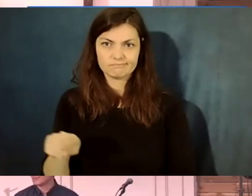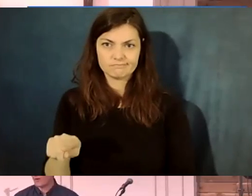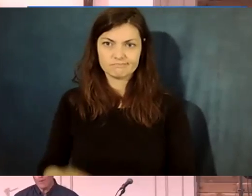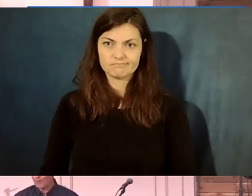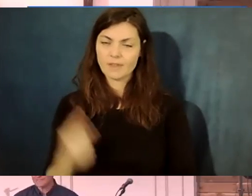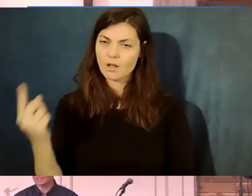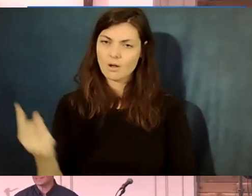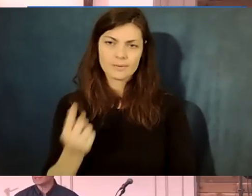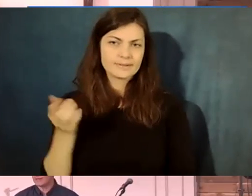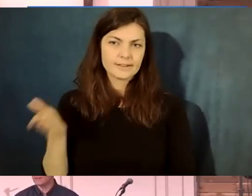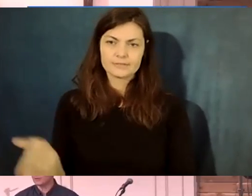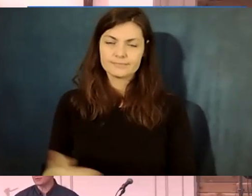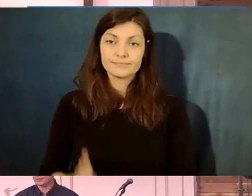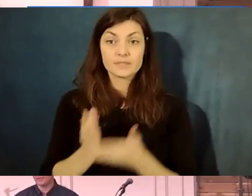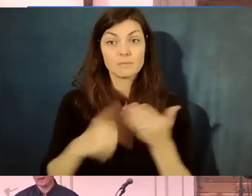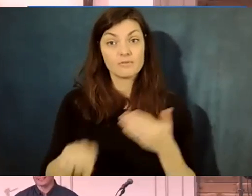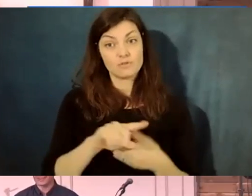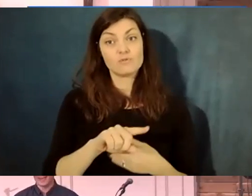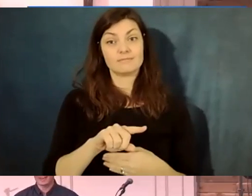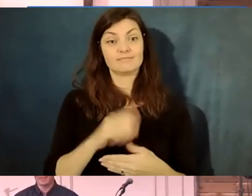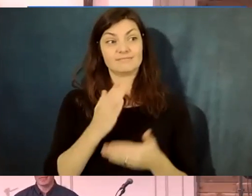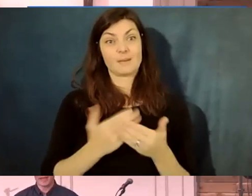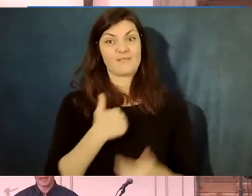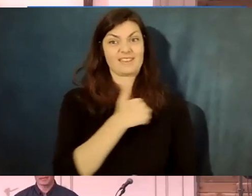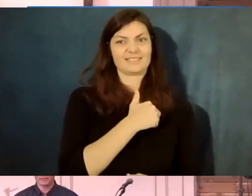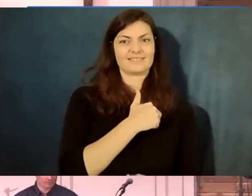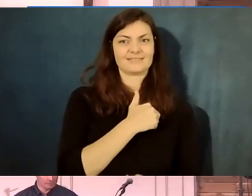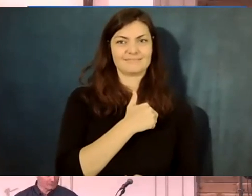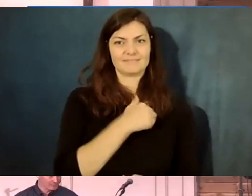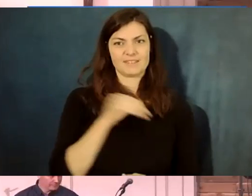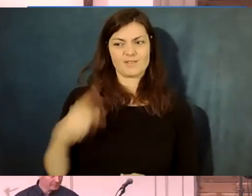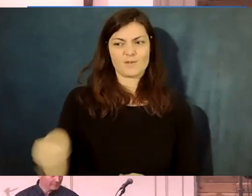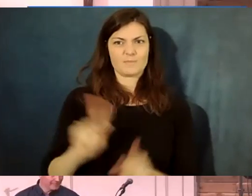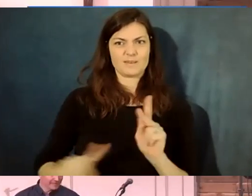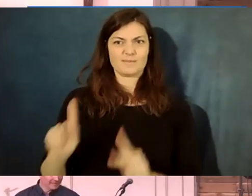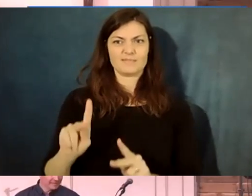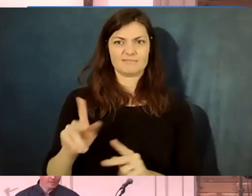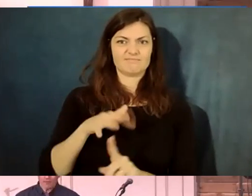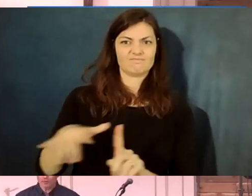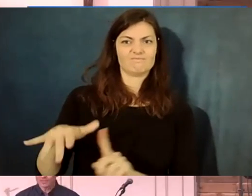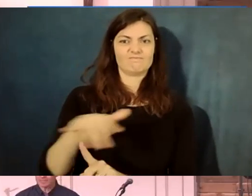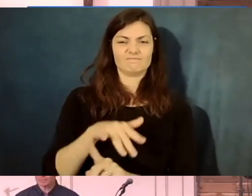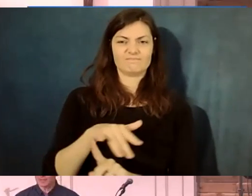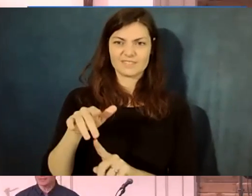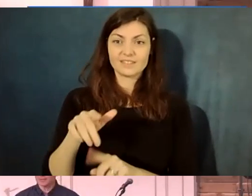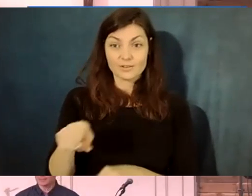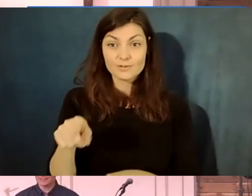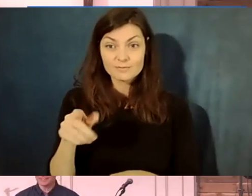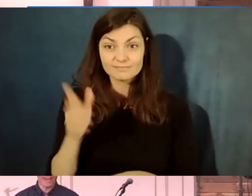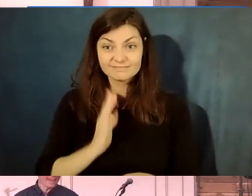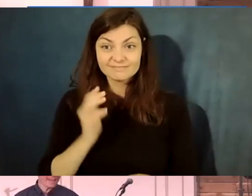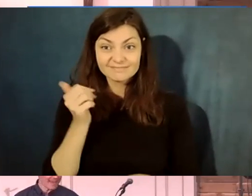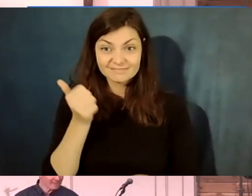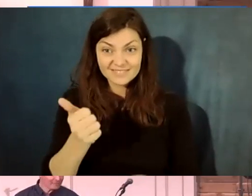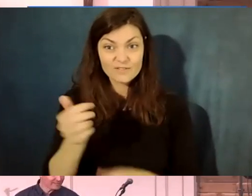They're always there. Some of you, some of us have been that people. Have you ever ruined somebody's mountaintop experience?